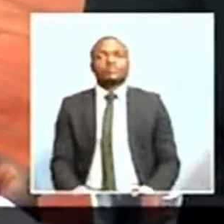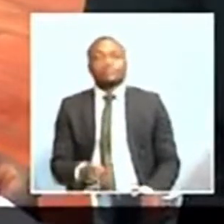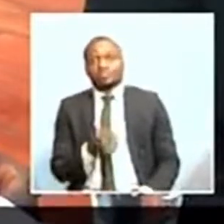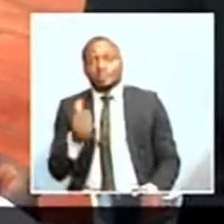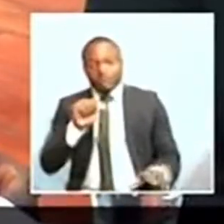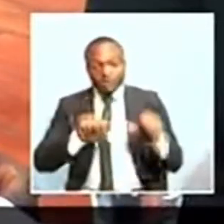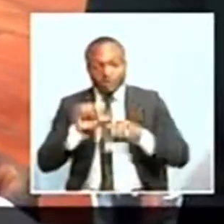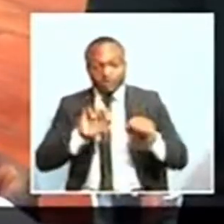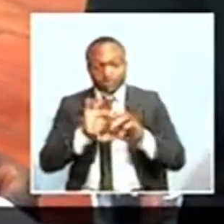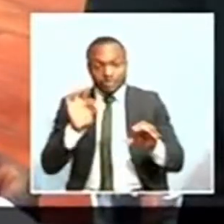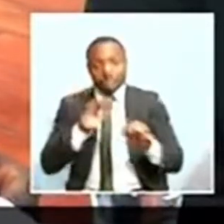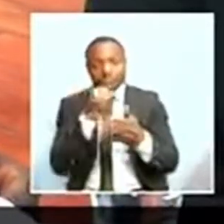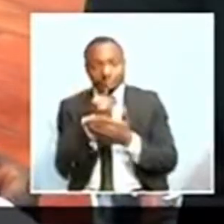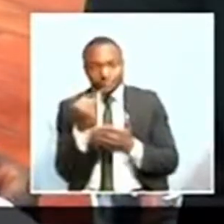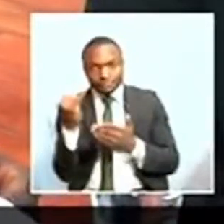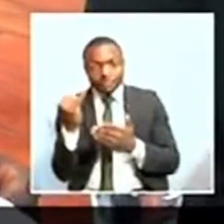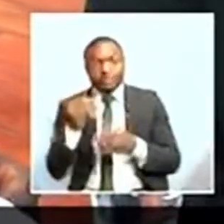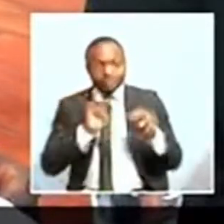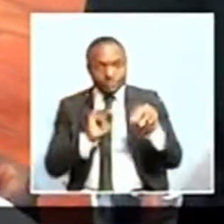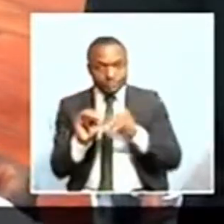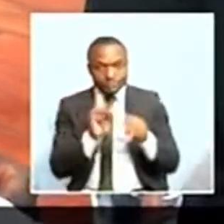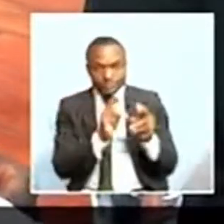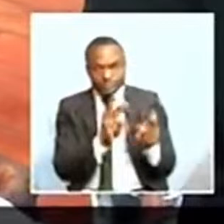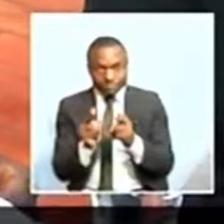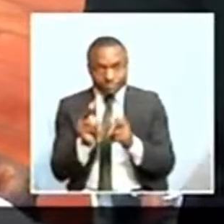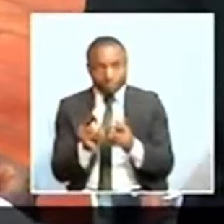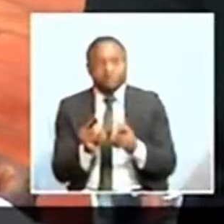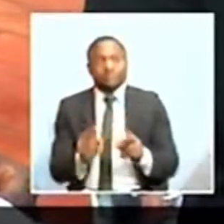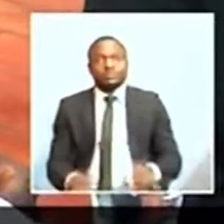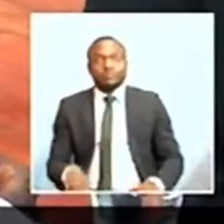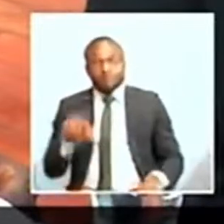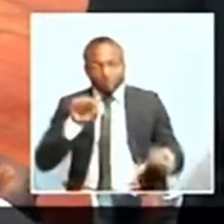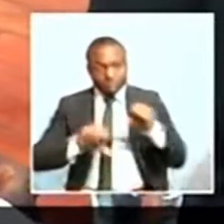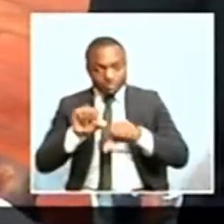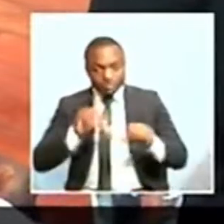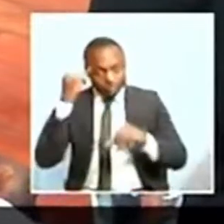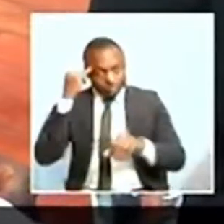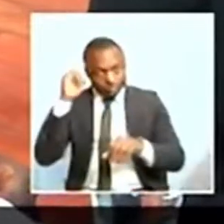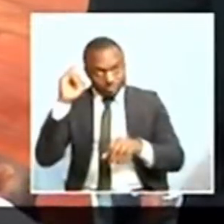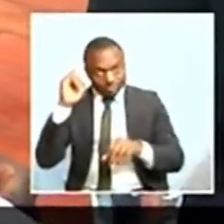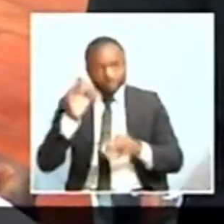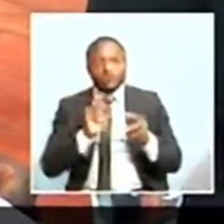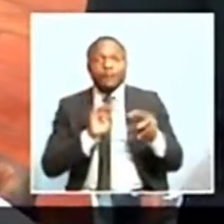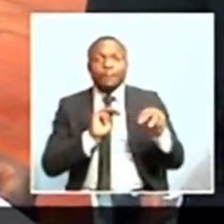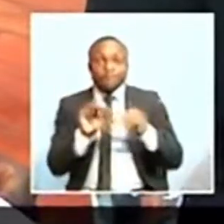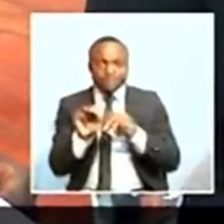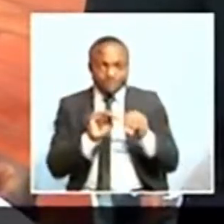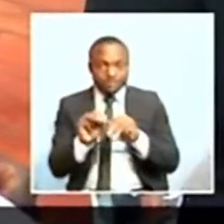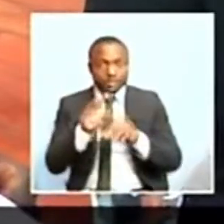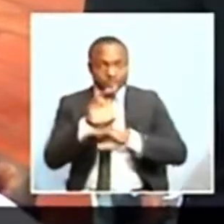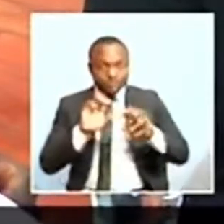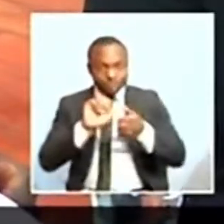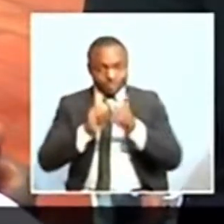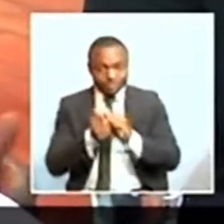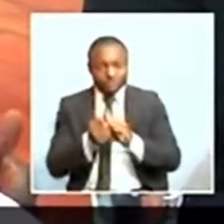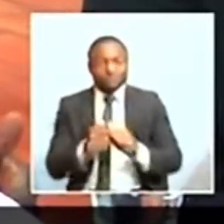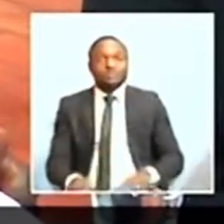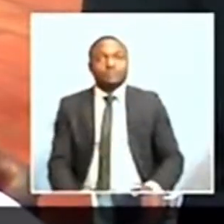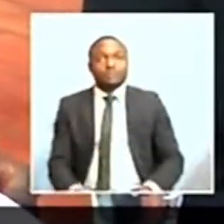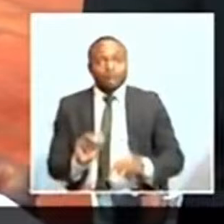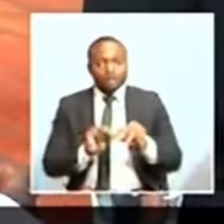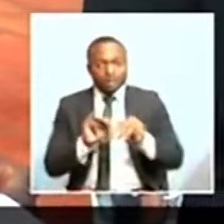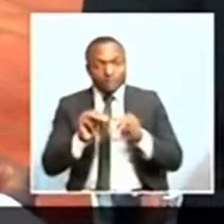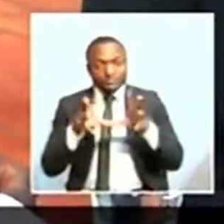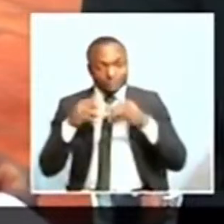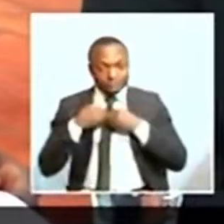Cross-cutting issues. Management response. That is audit opinion, management's response. Management, because of the query, sorry, Chair,